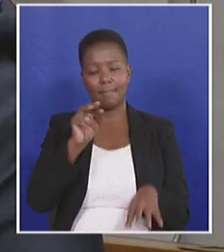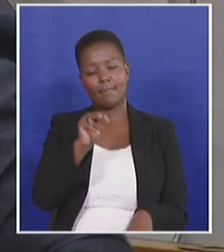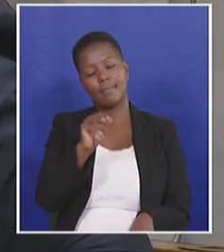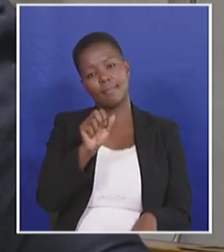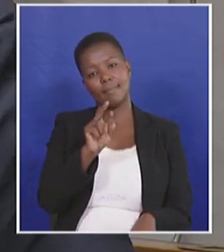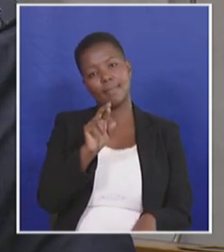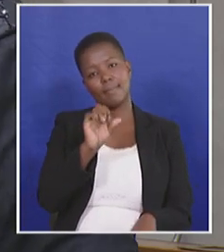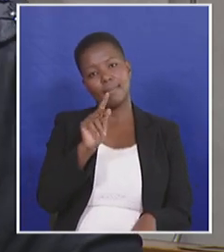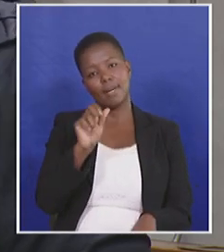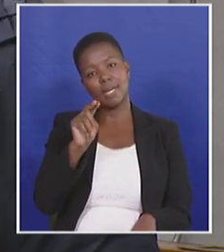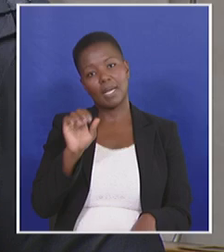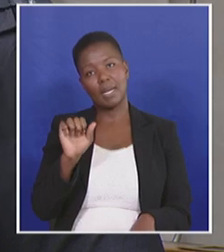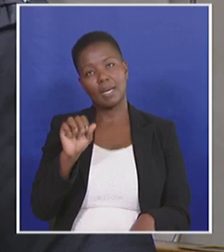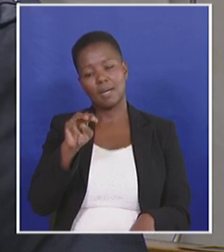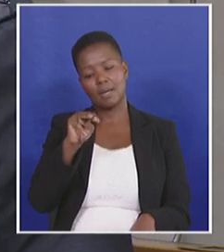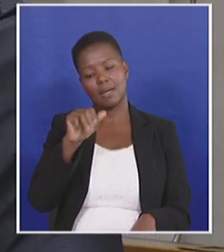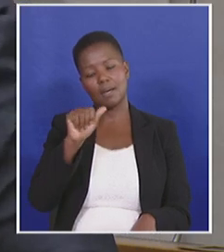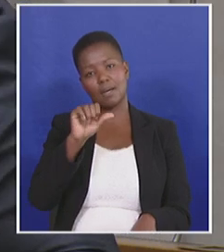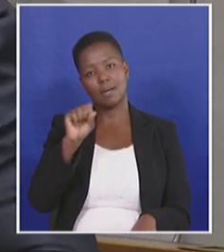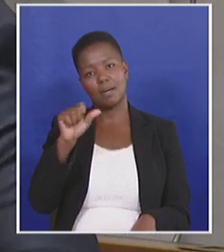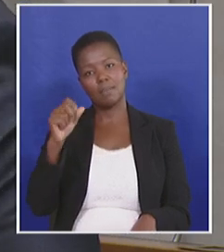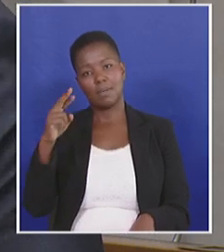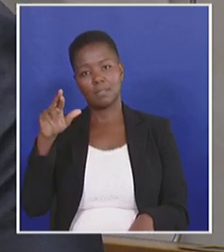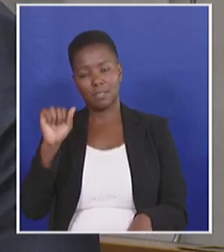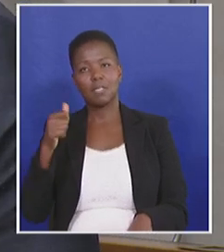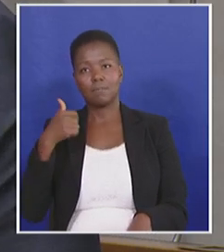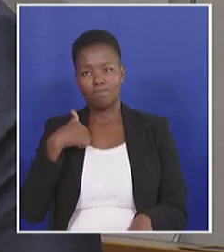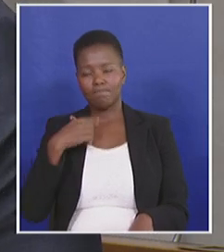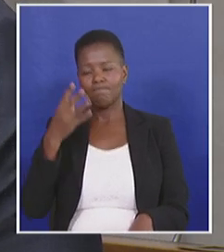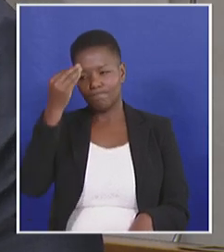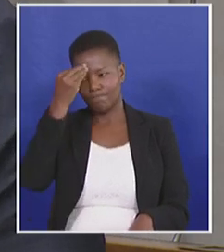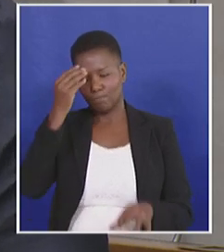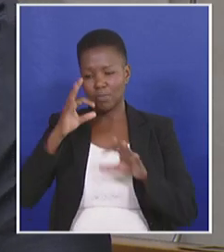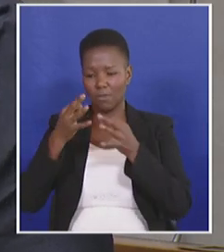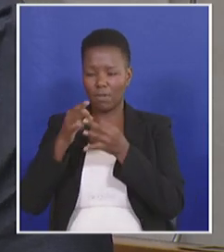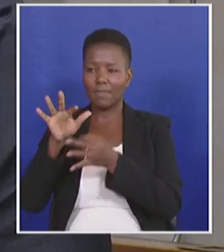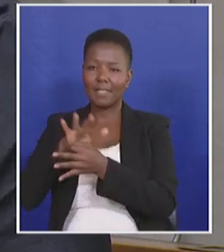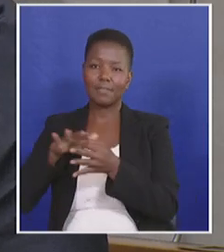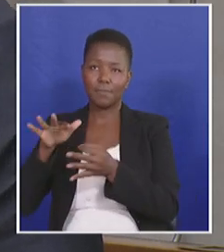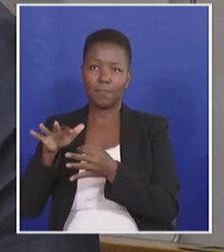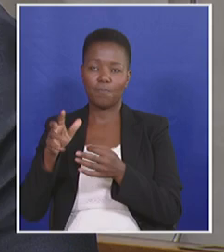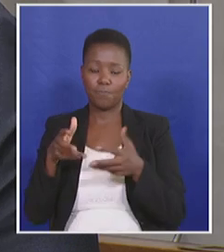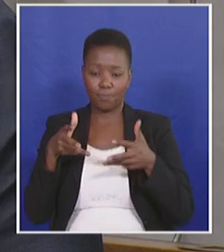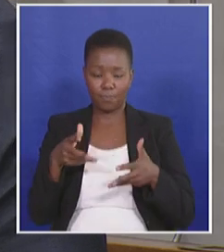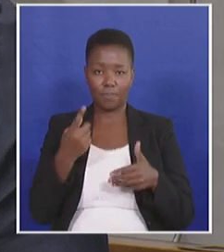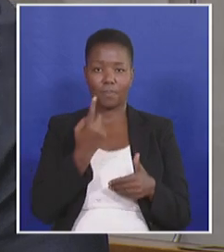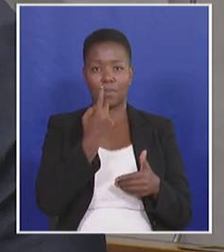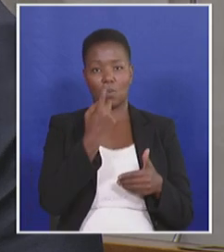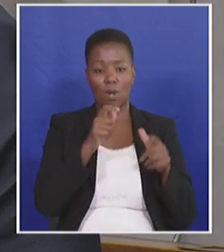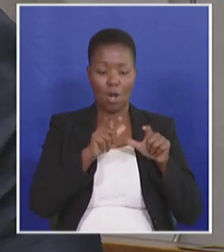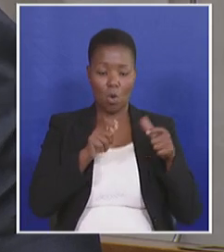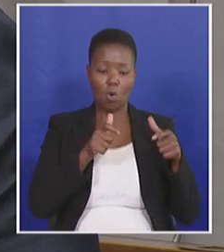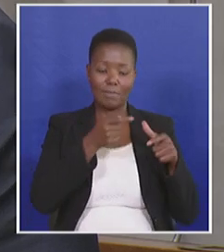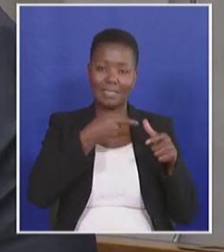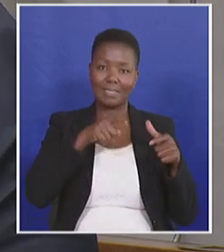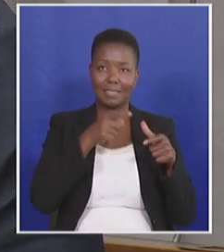Our thoughts are with the respective families every day. Honorable Minister, one of the Marikana commissions recommended